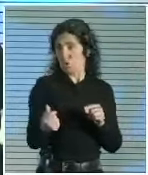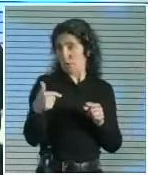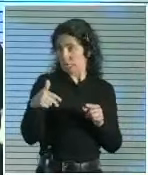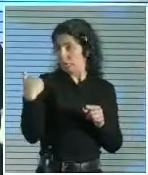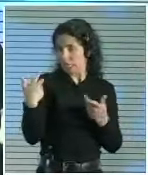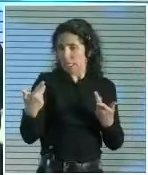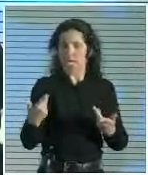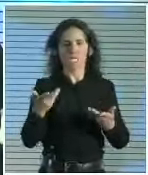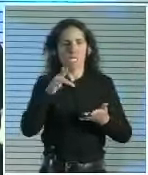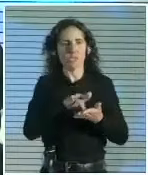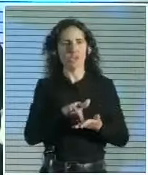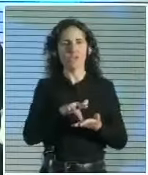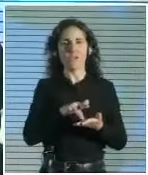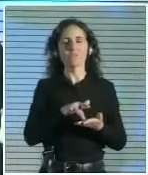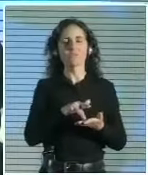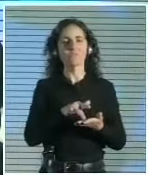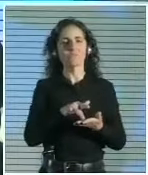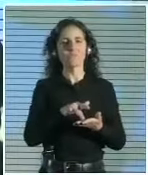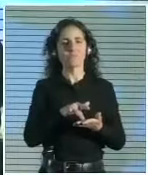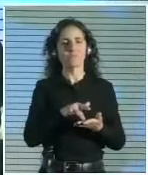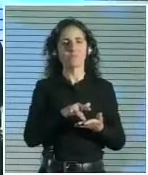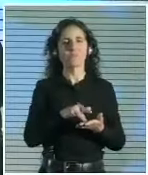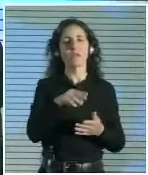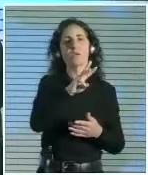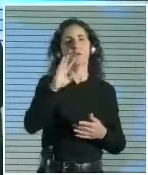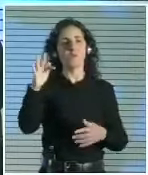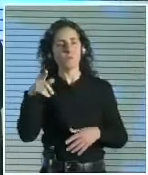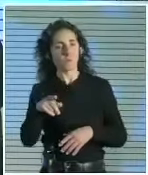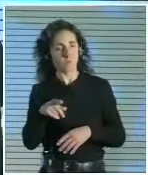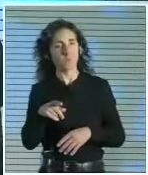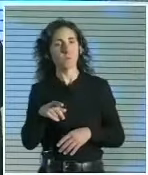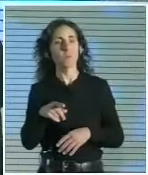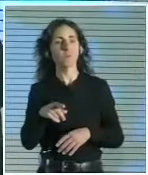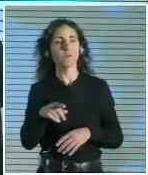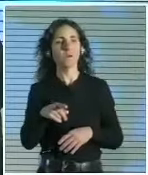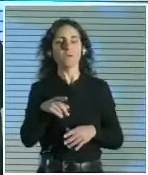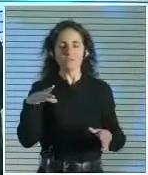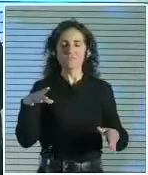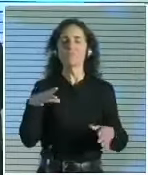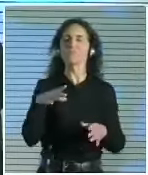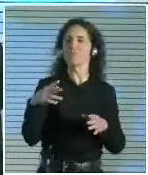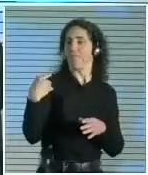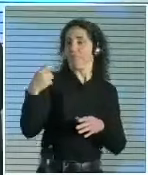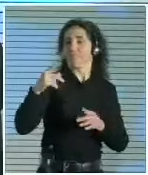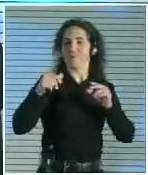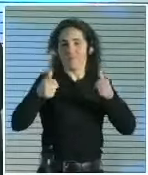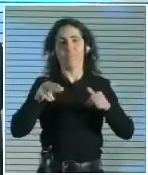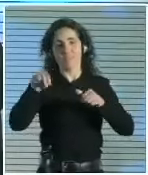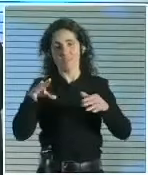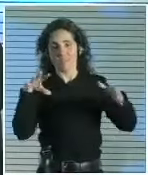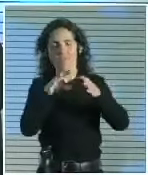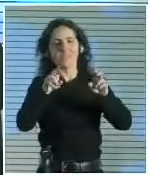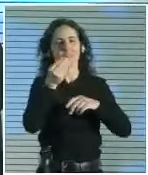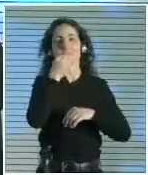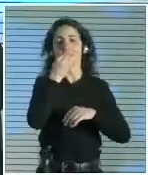within WWF is their food practice, and it's a body of work that represents sustainable production of food, sustainable consumption of